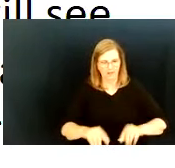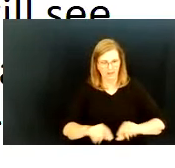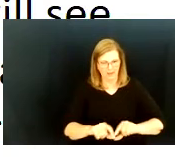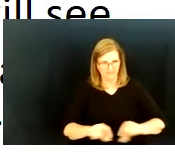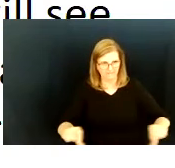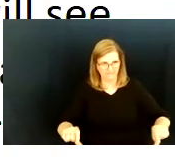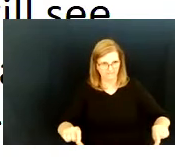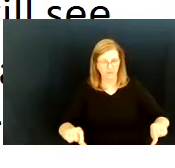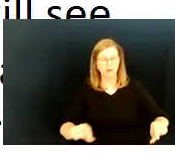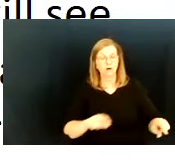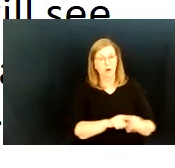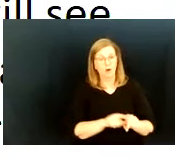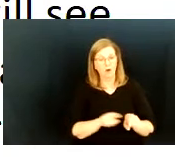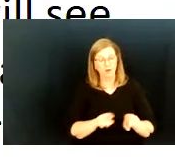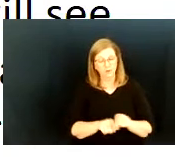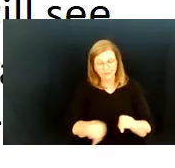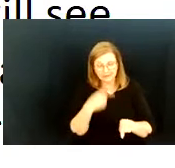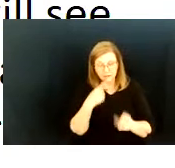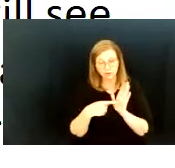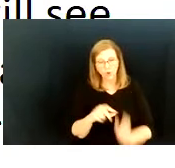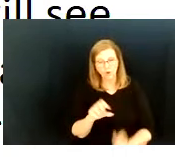also say show subtitle.